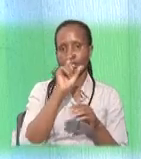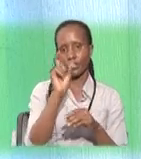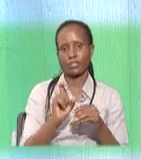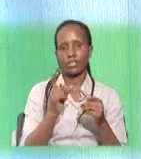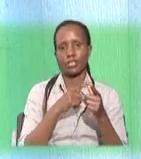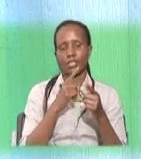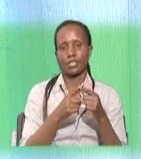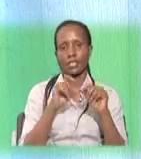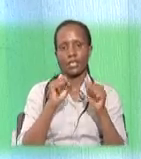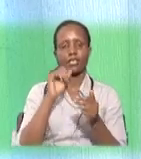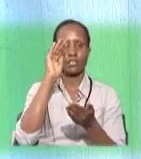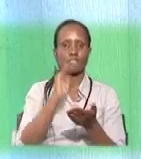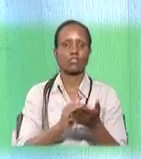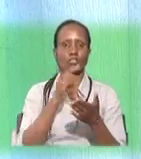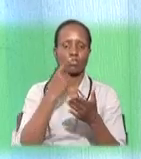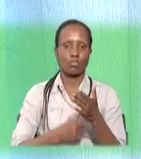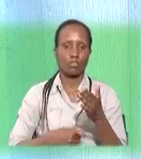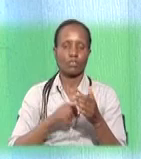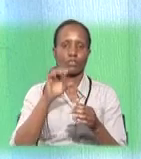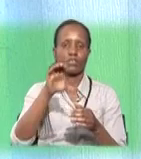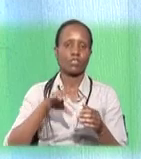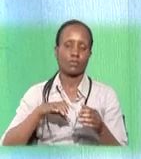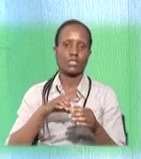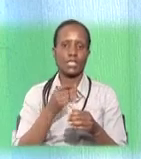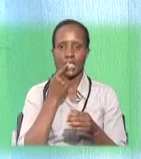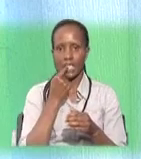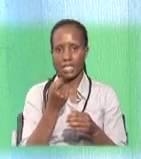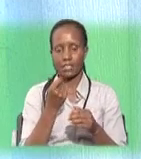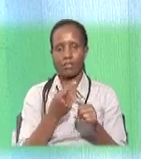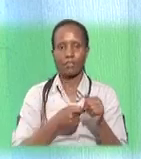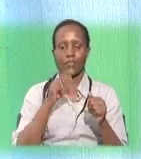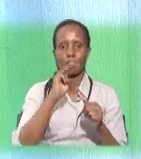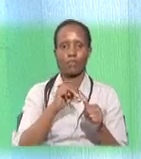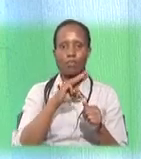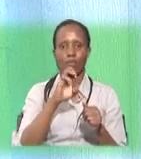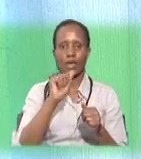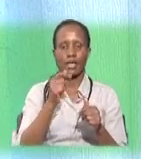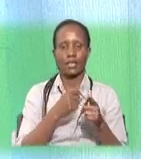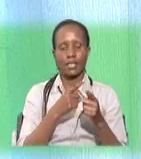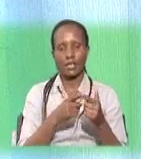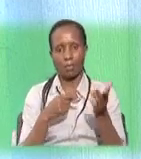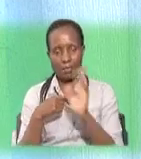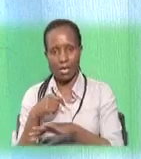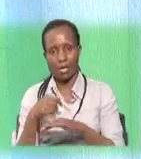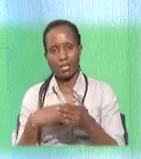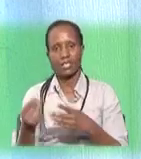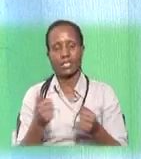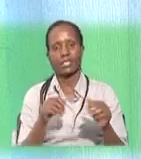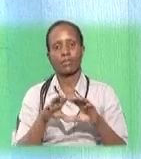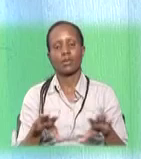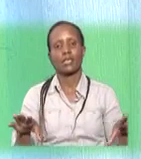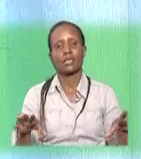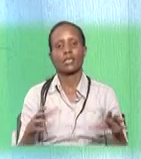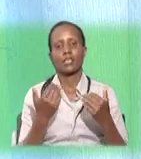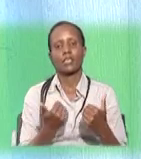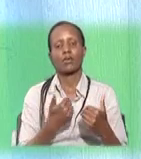can reduce the cost of transporting rice for milling in Mwea and then brought back for market here. So we have got the Western